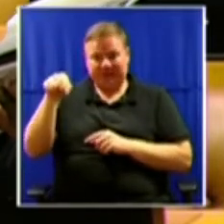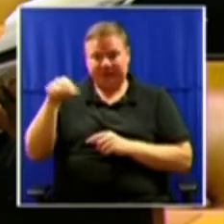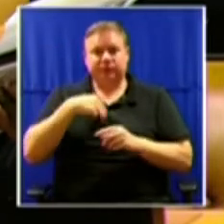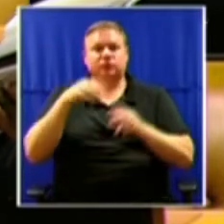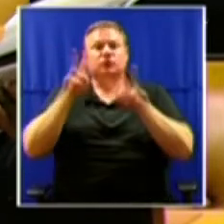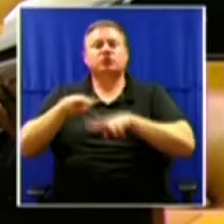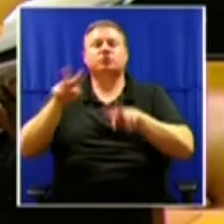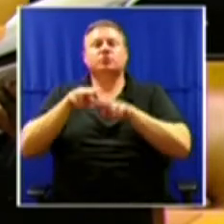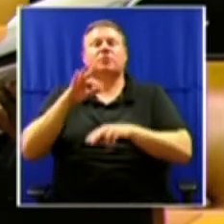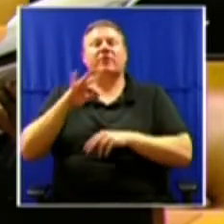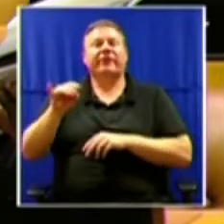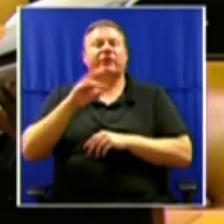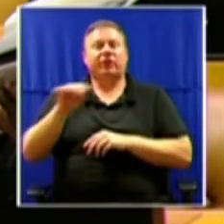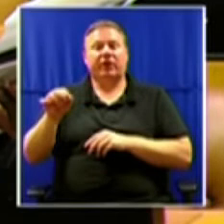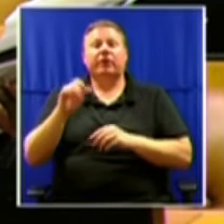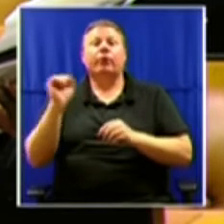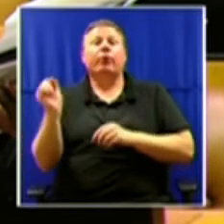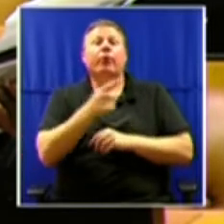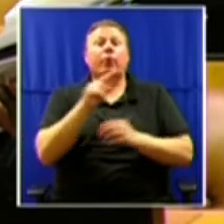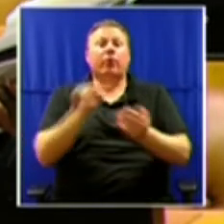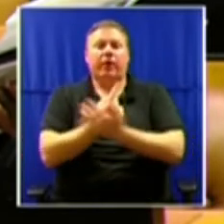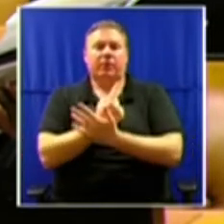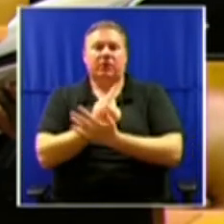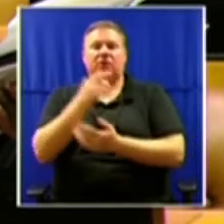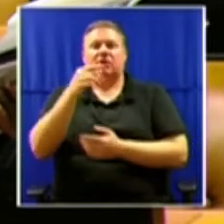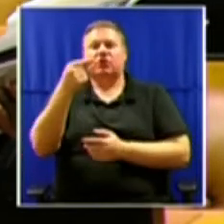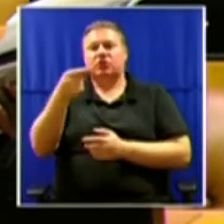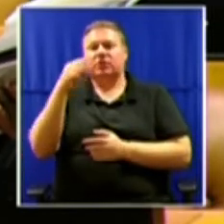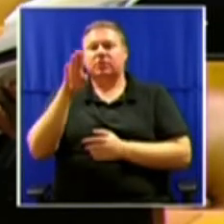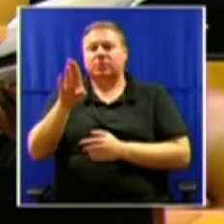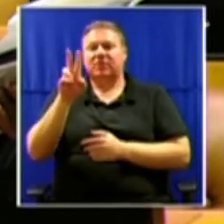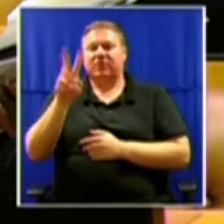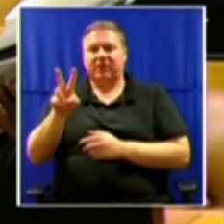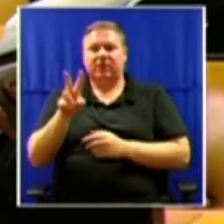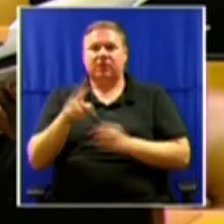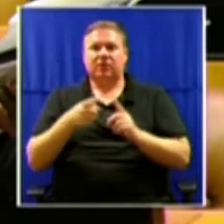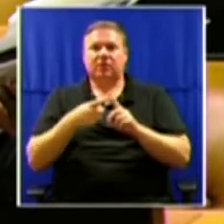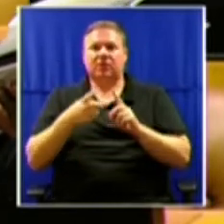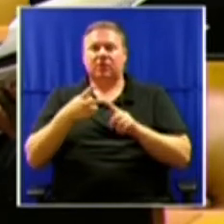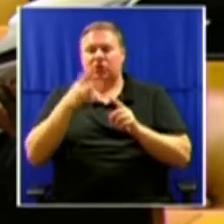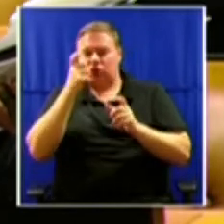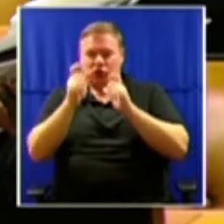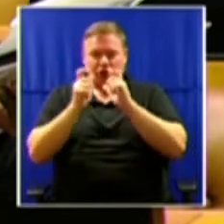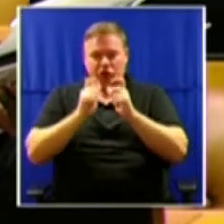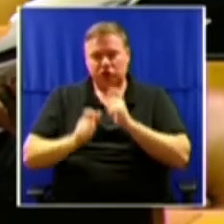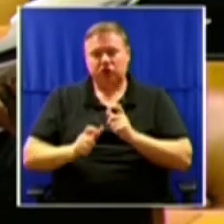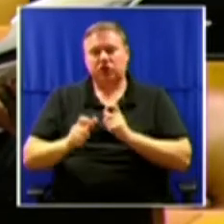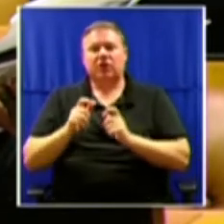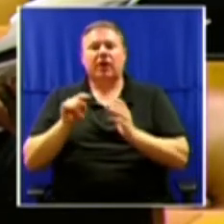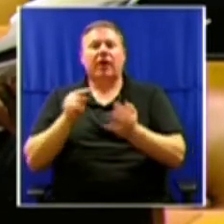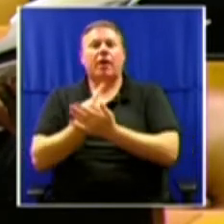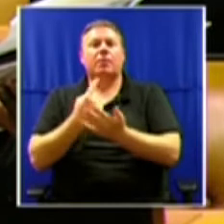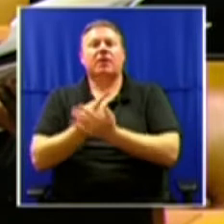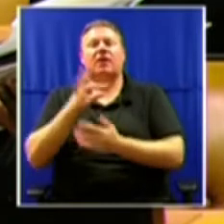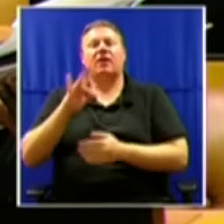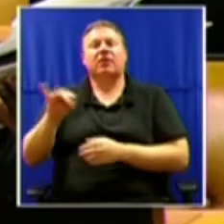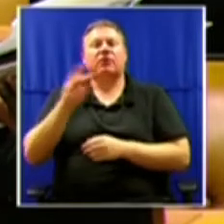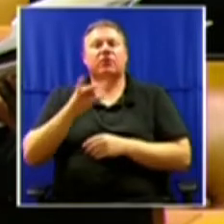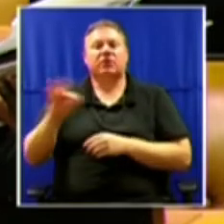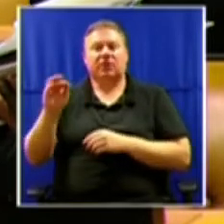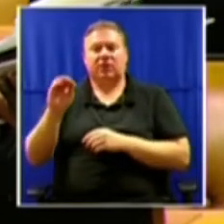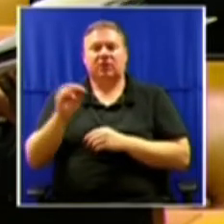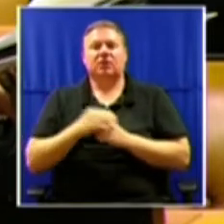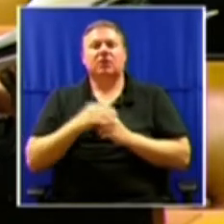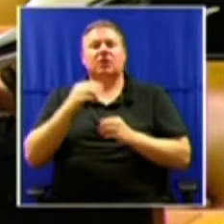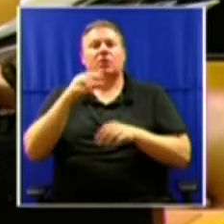incidents of GBV, trends, patterns, and threats are monitored daily at a provincial, district,